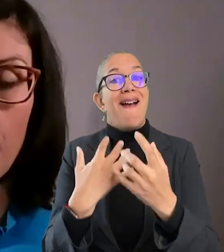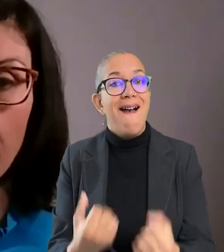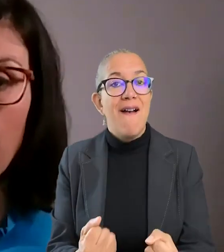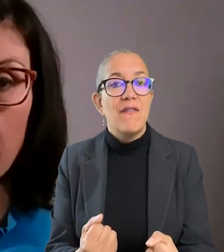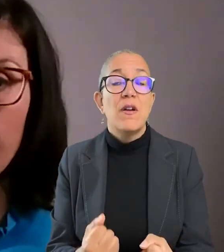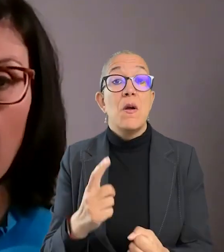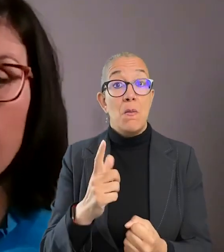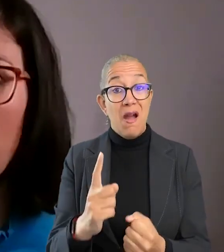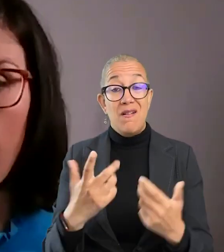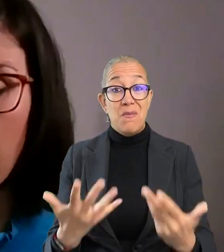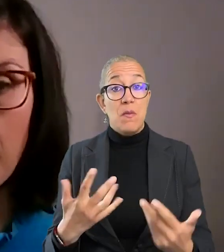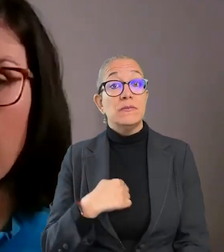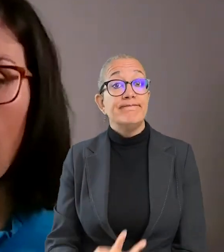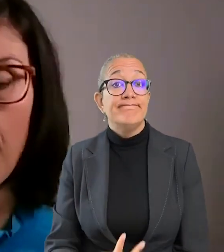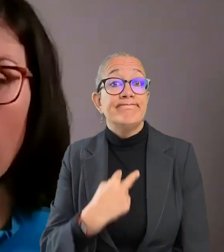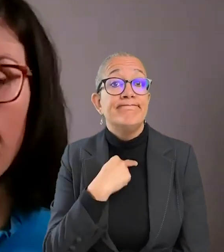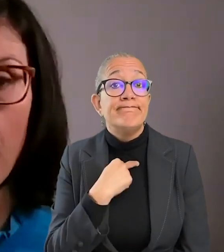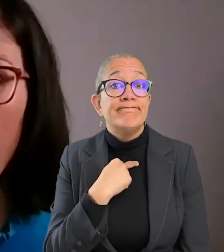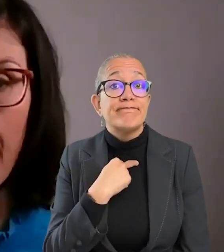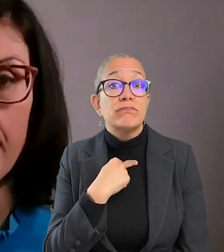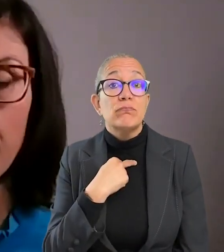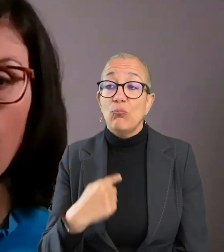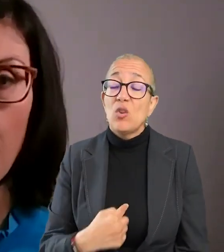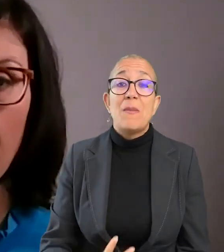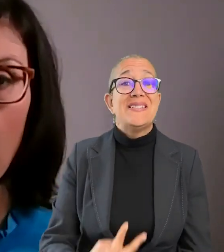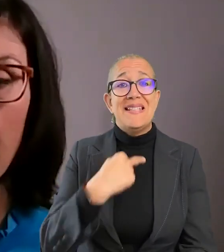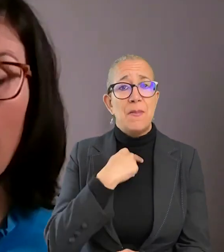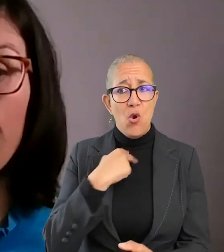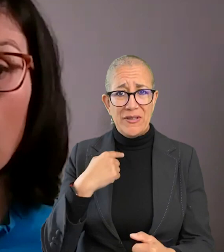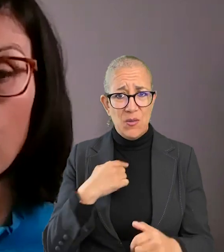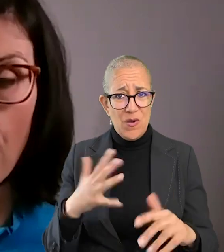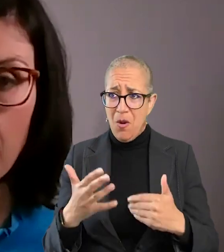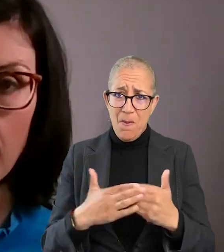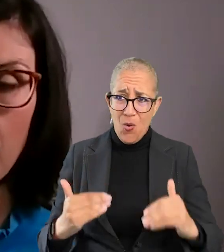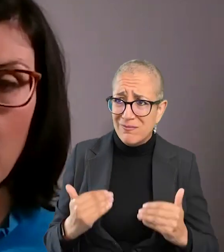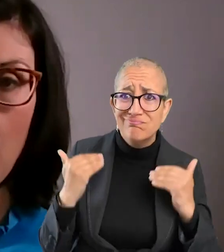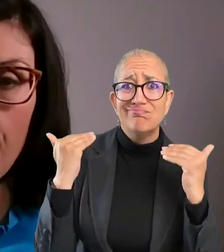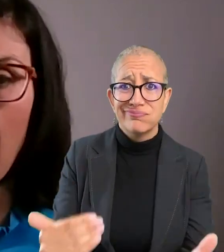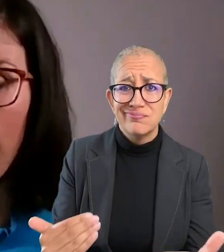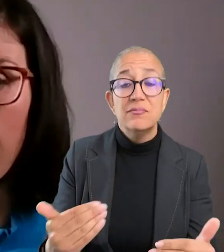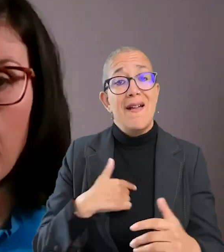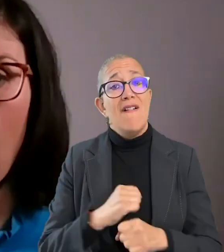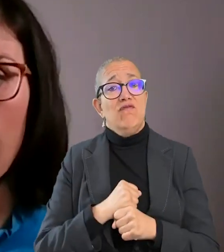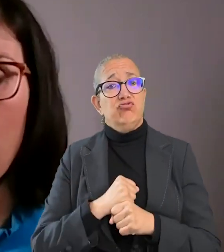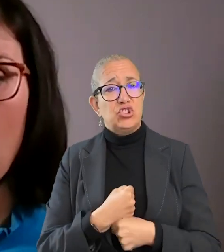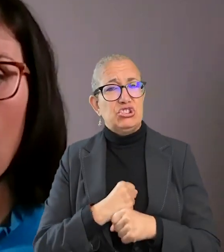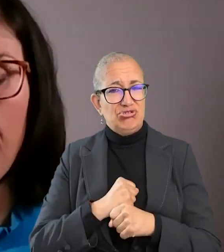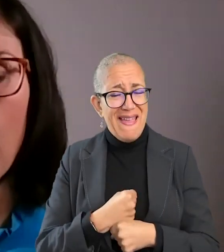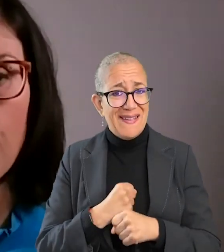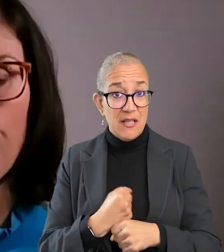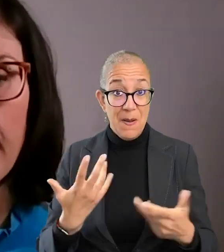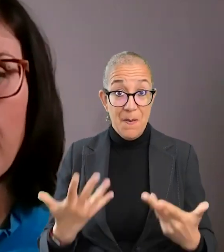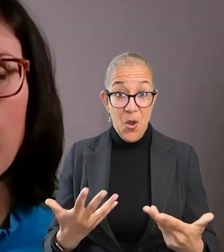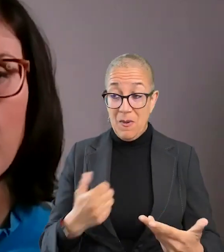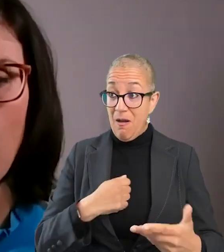also disappointed. I'm disappointed that we aren't further ahead than where we are. And I'm frustrated that at this time, when